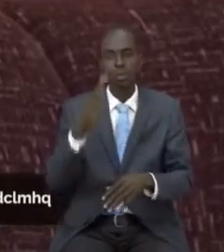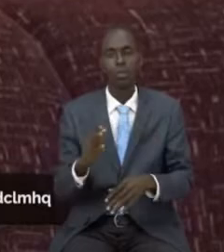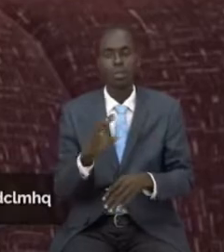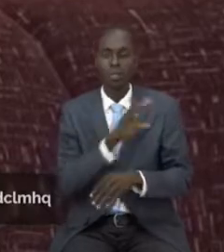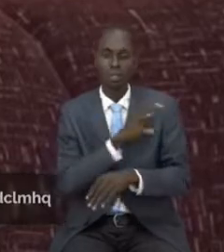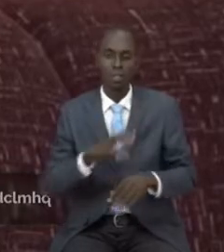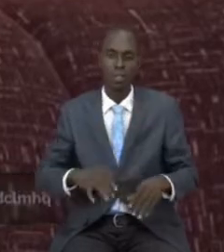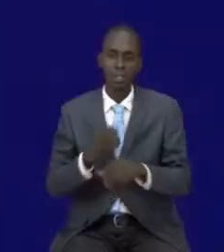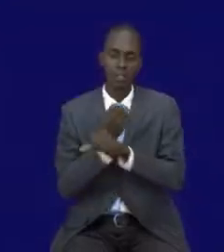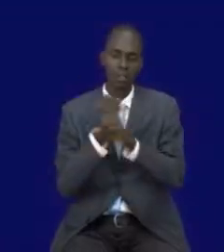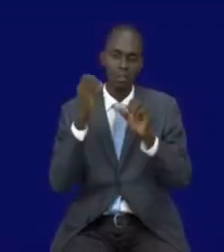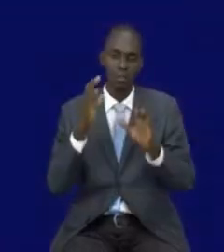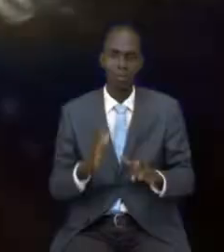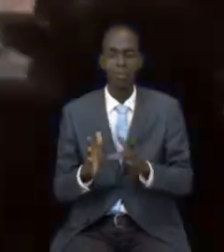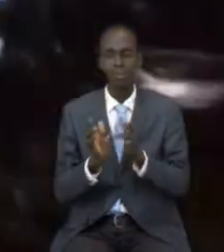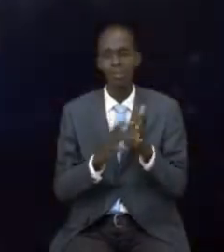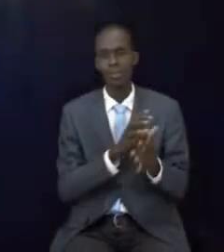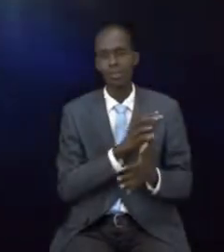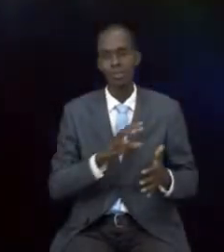and my personal Savior.